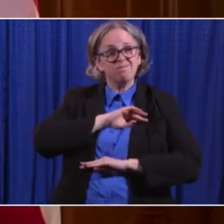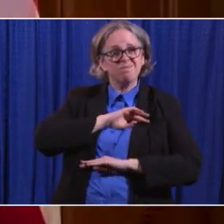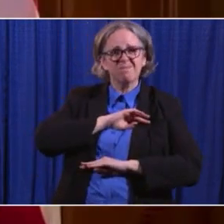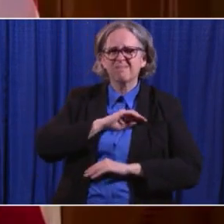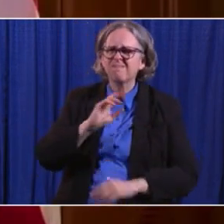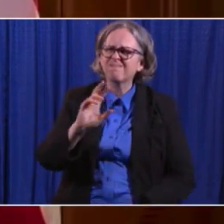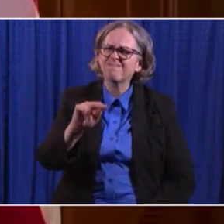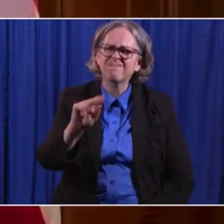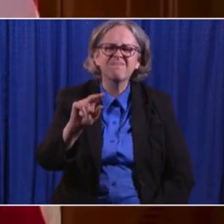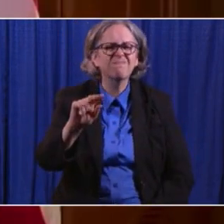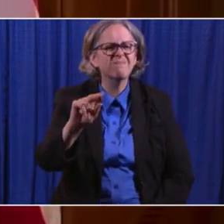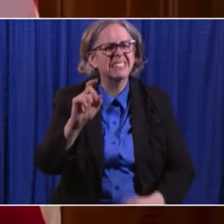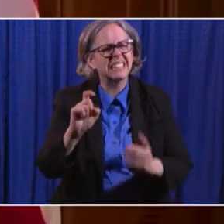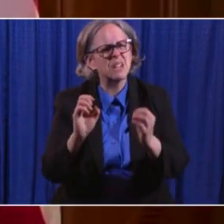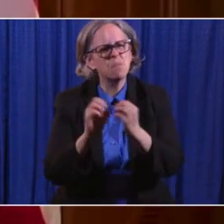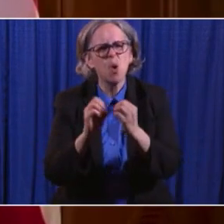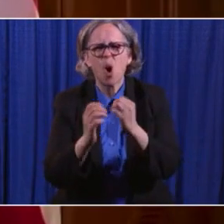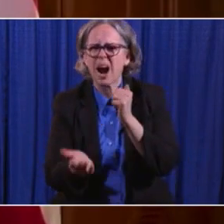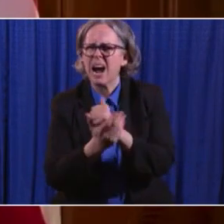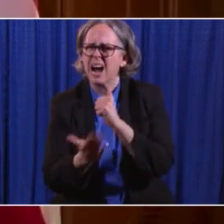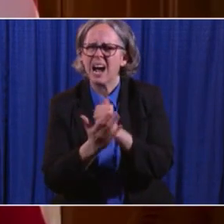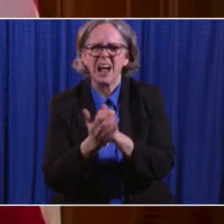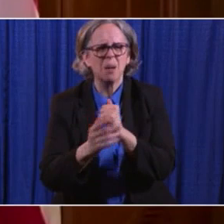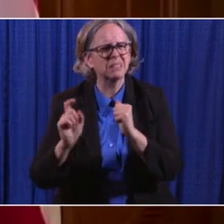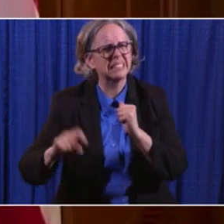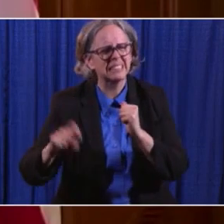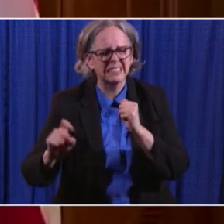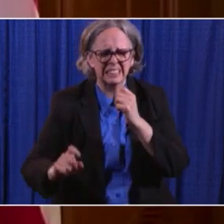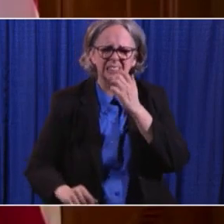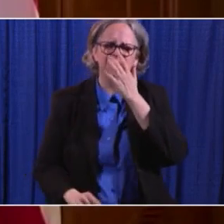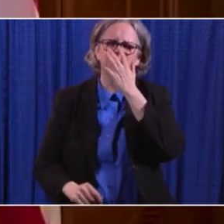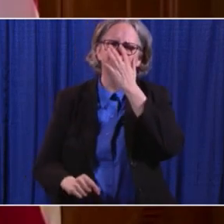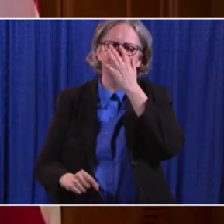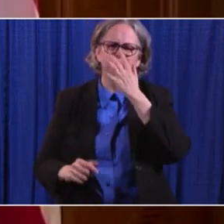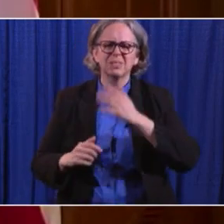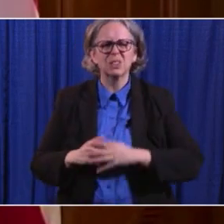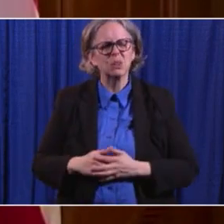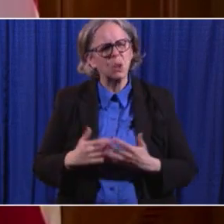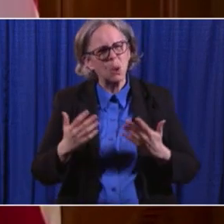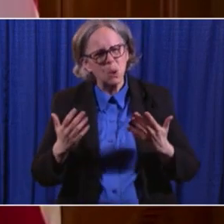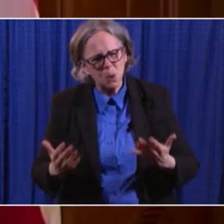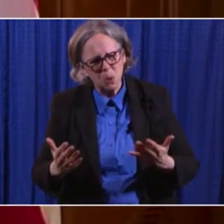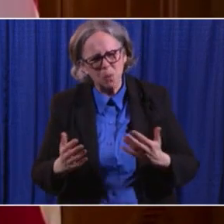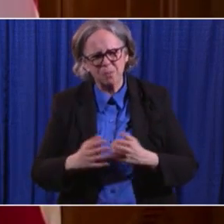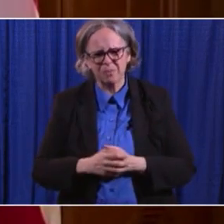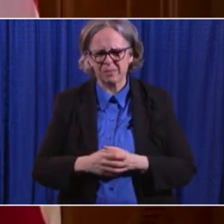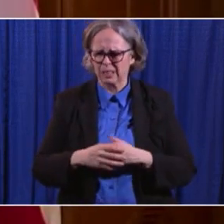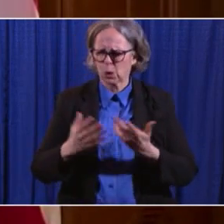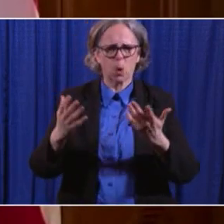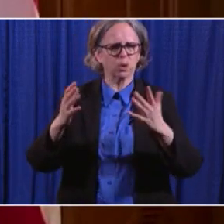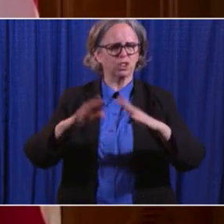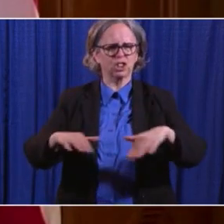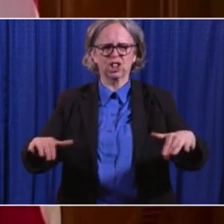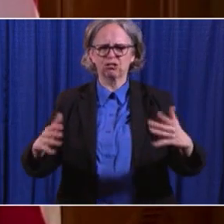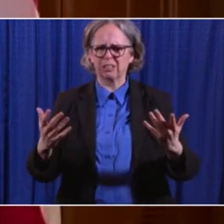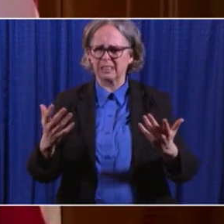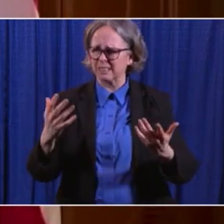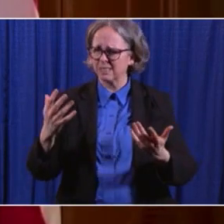under-resourced. As a result, their children do not really get the care that they